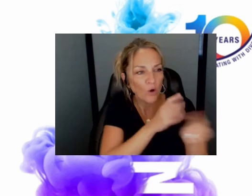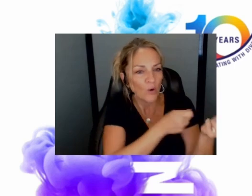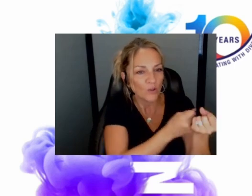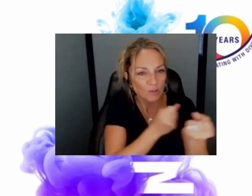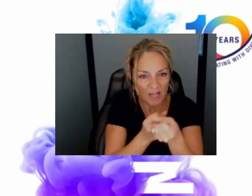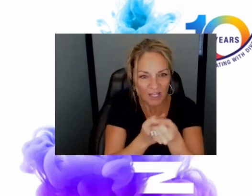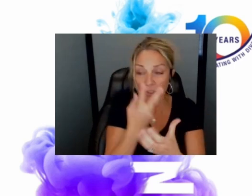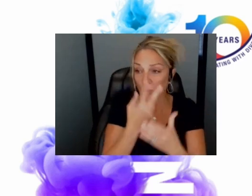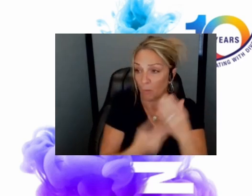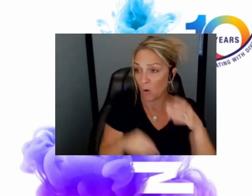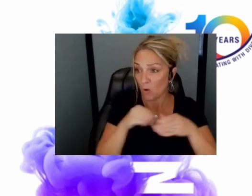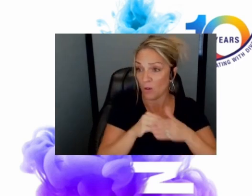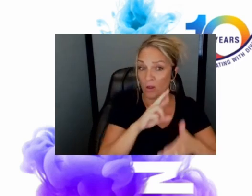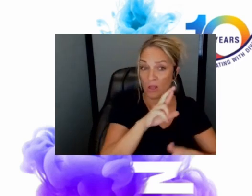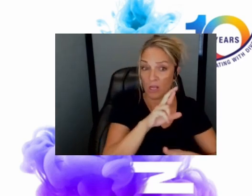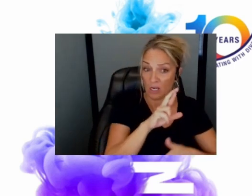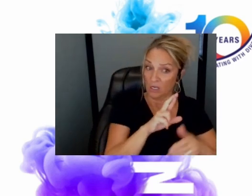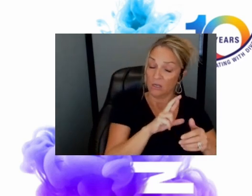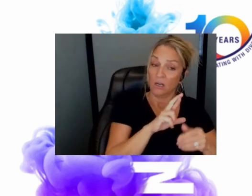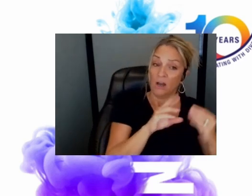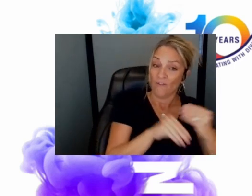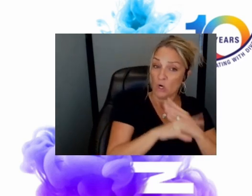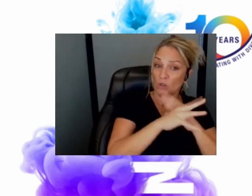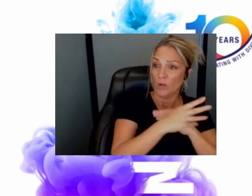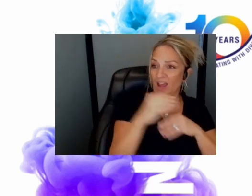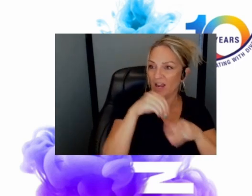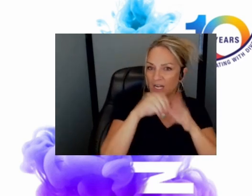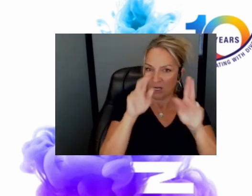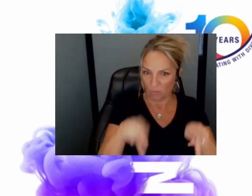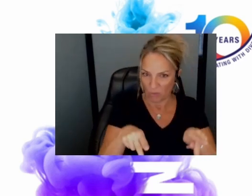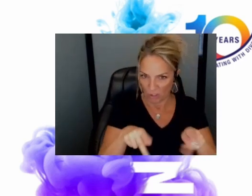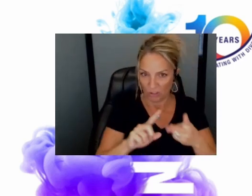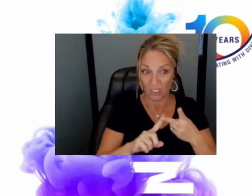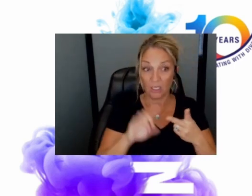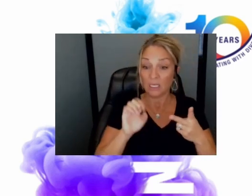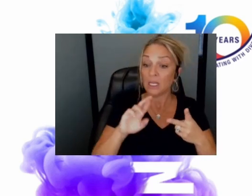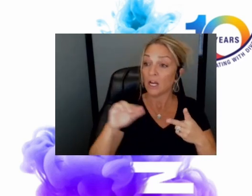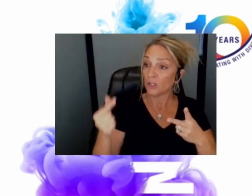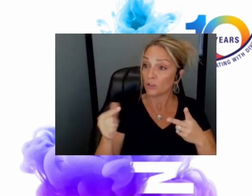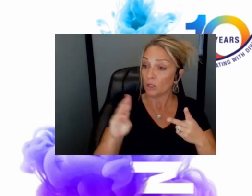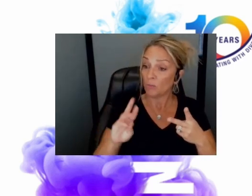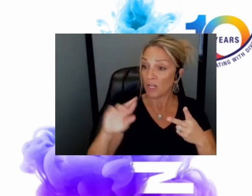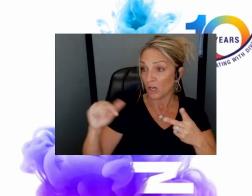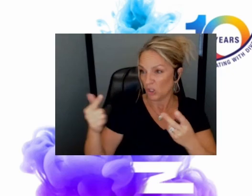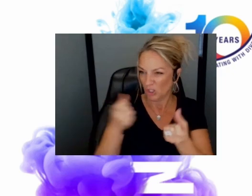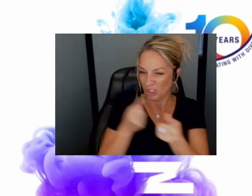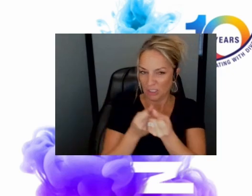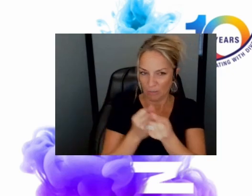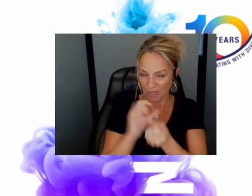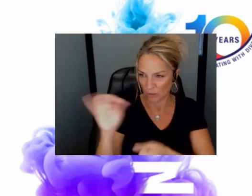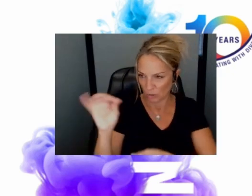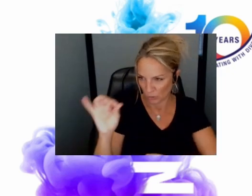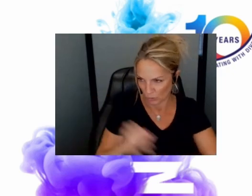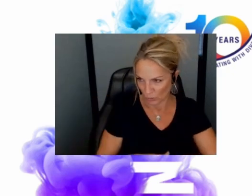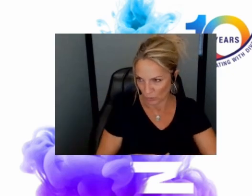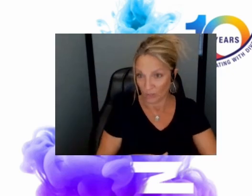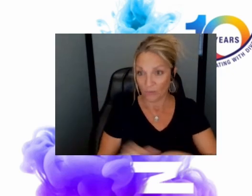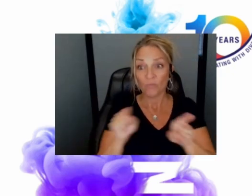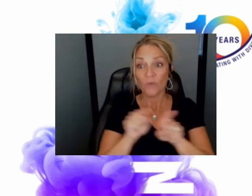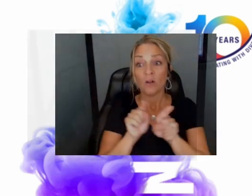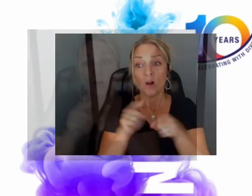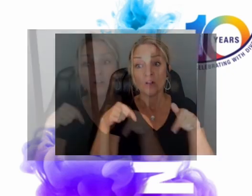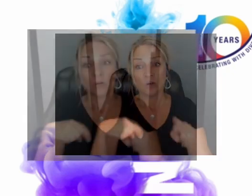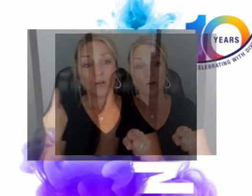and in person, and our ERG and BRG sponsors. In addition, as we end today's